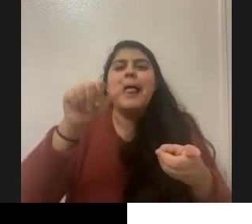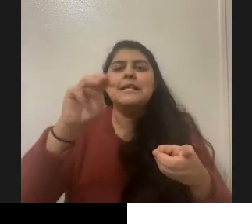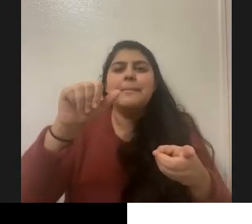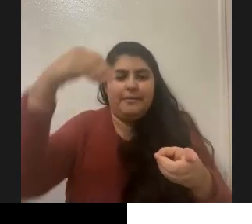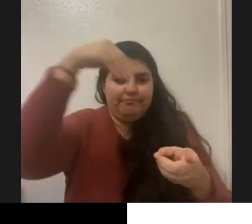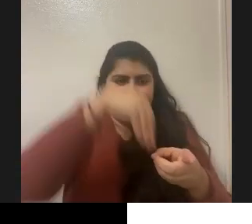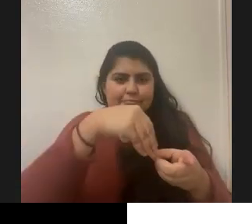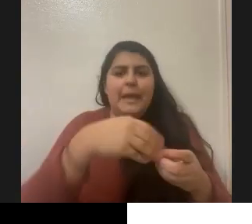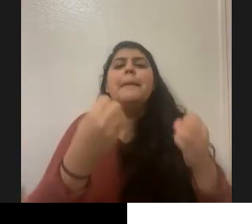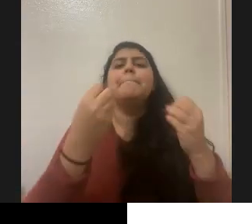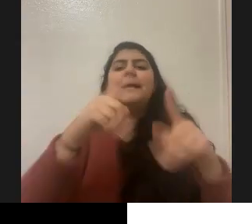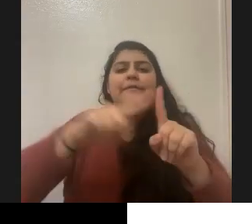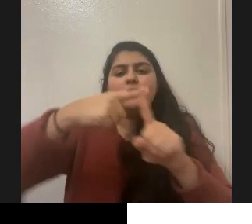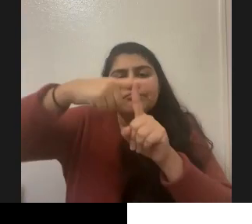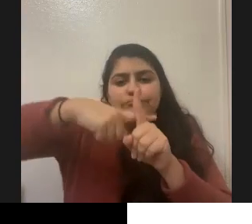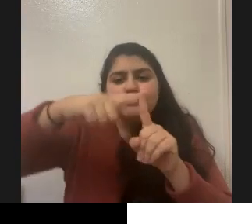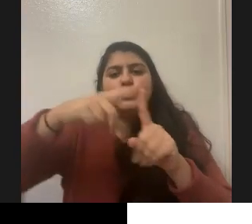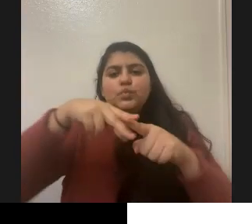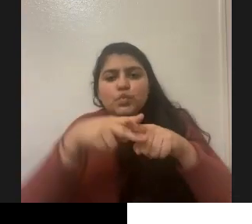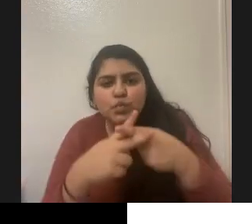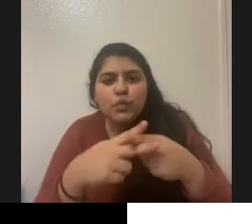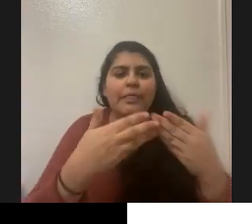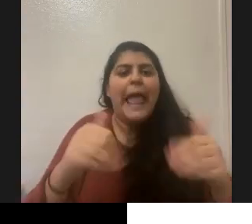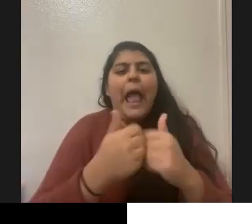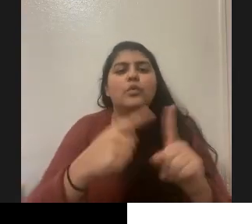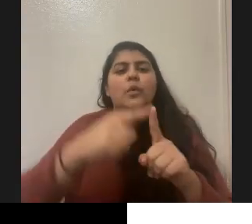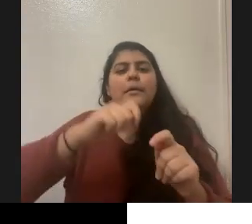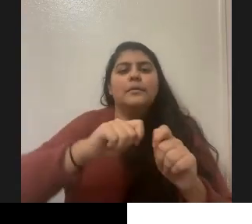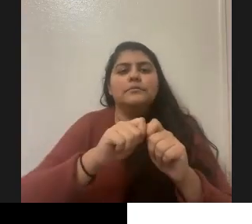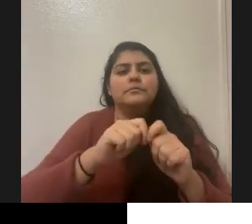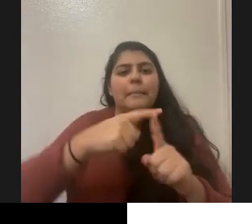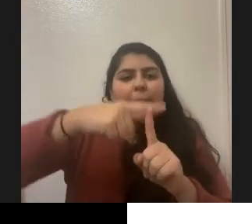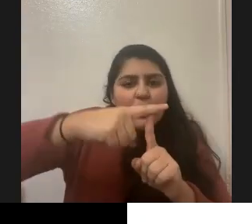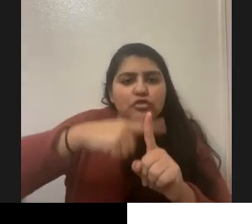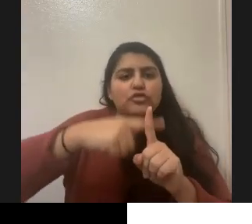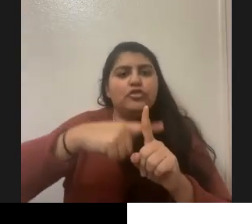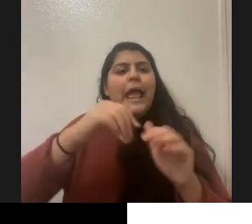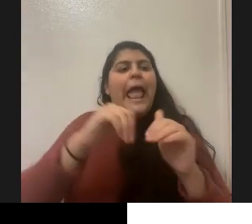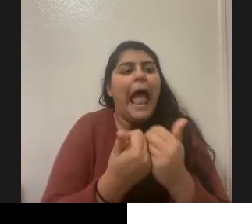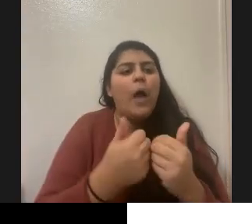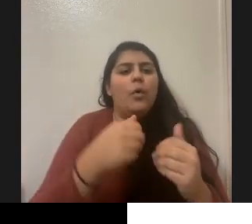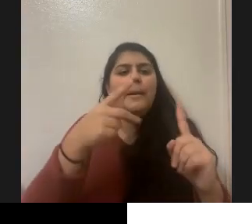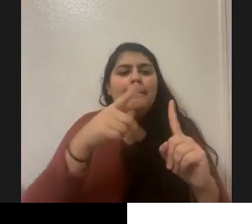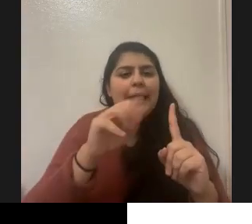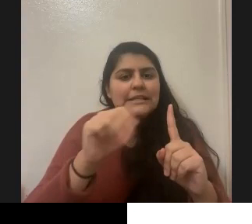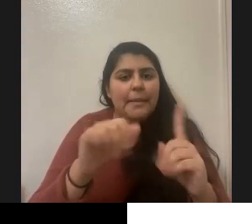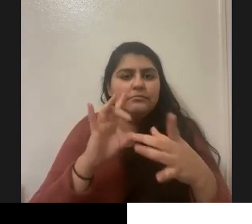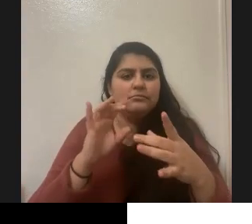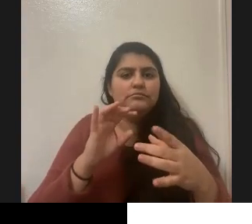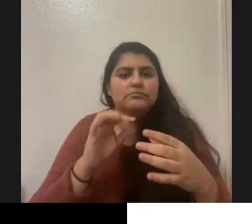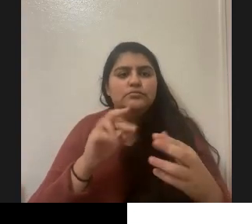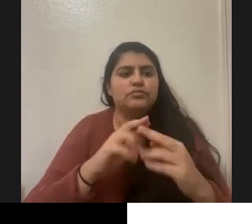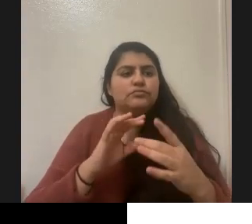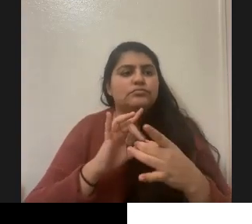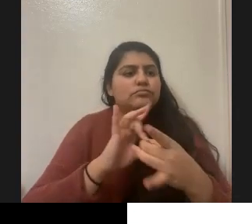little instruments to kind of measure the different things about the plasma. Like, how does the plasma interact with the walls or the metal inside of the donut?